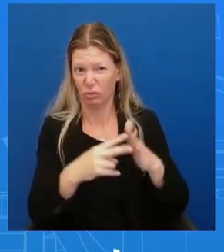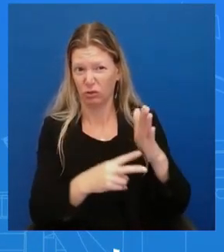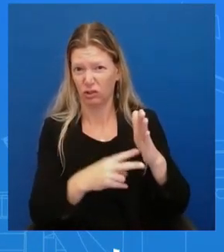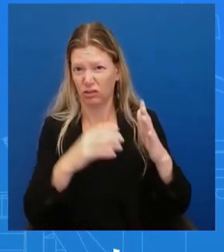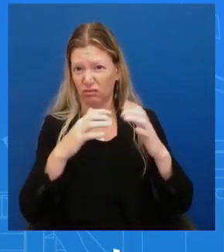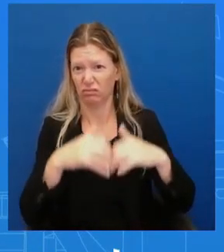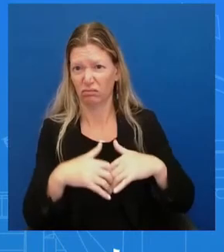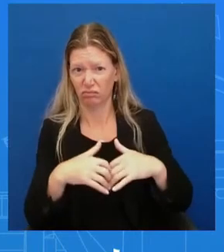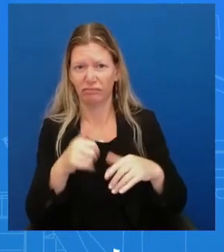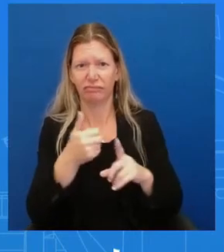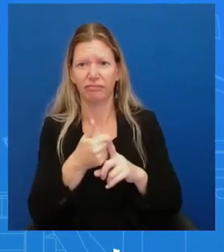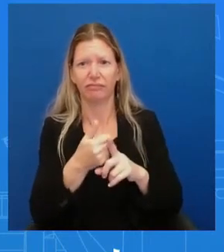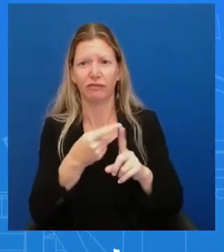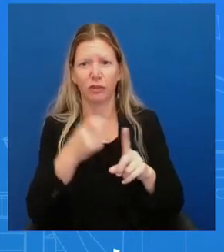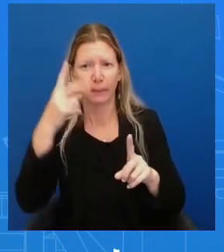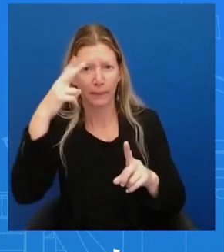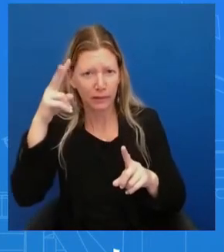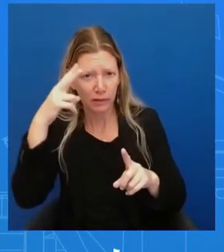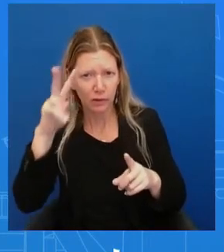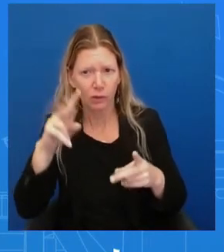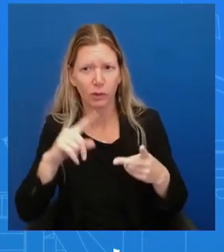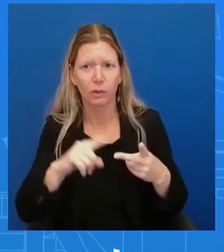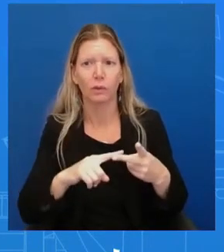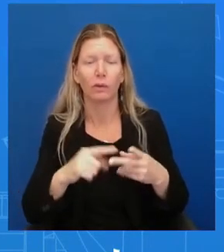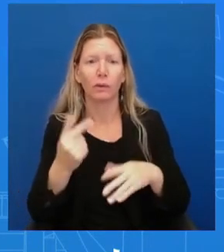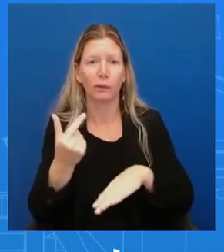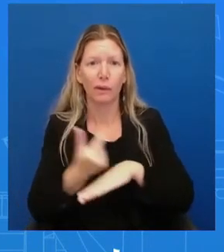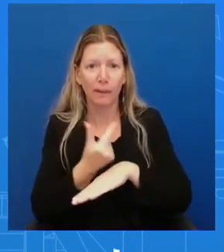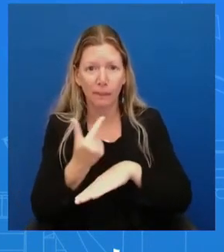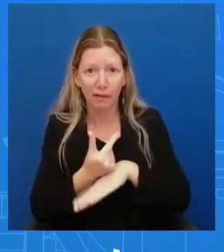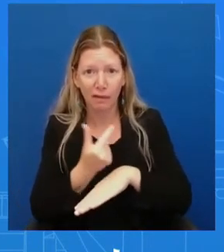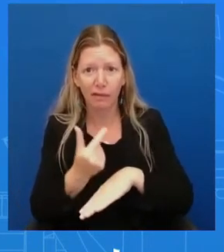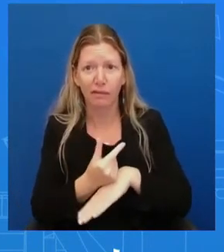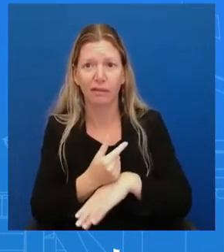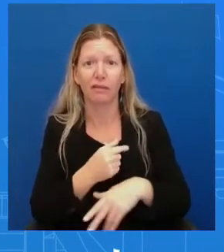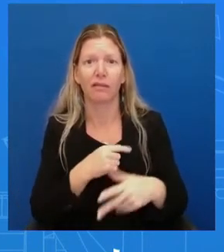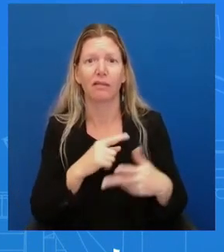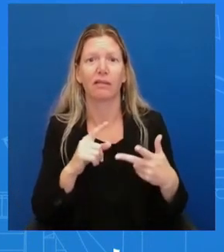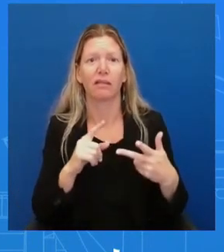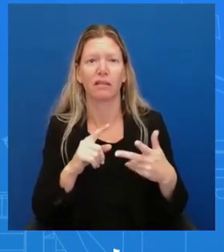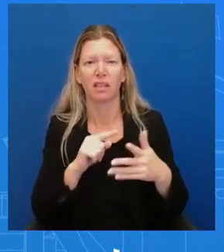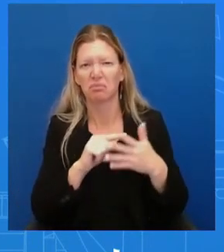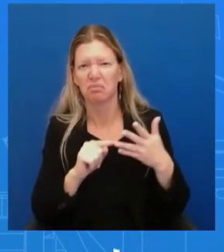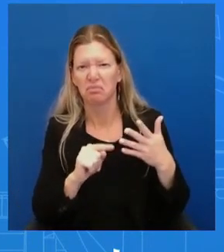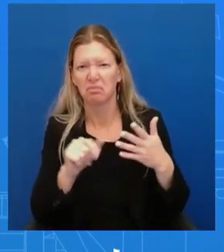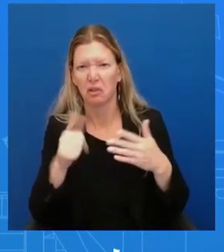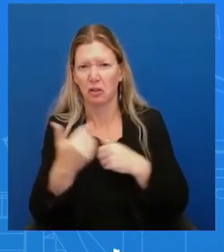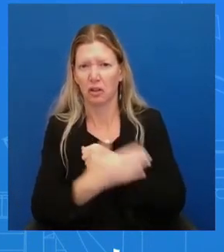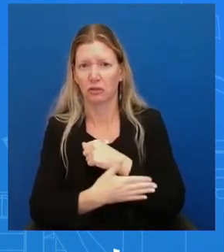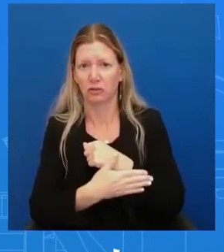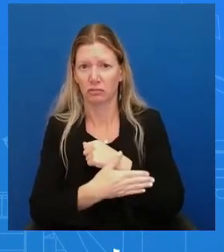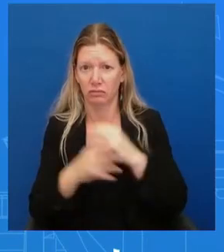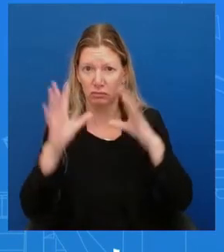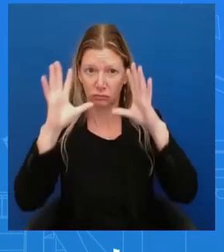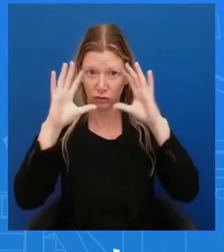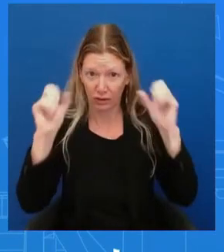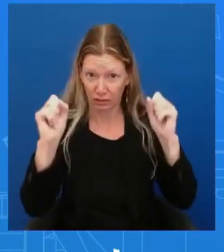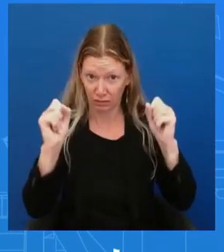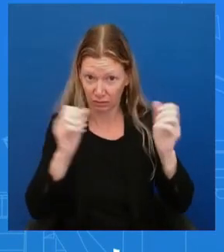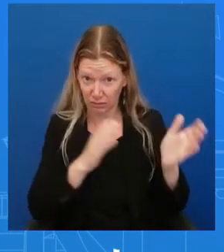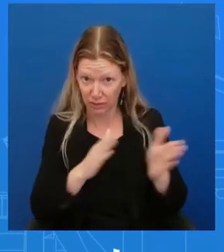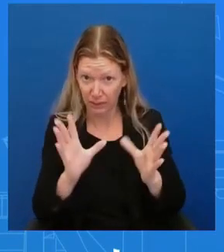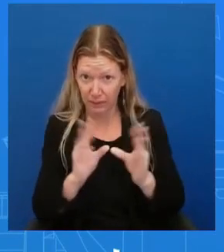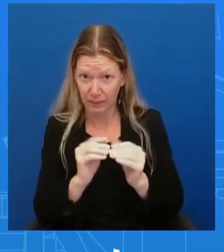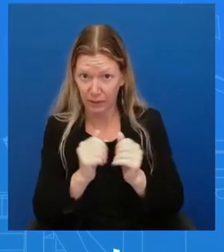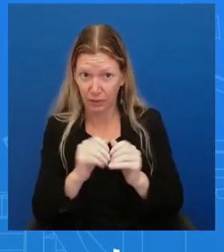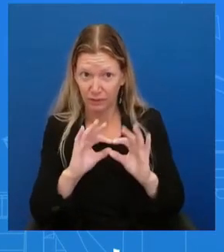and Honduras. Is the president planning to meet with the families of the victims? And more broadly, what the White House is doing to help these families that now are